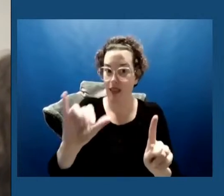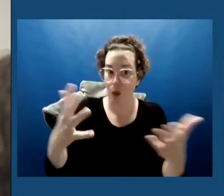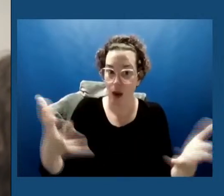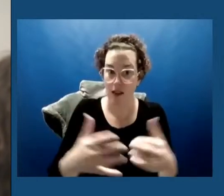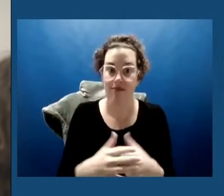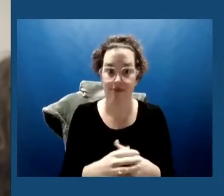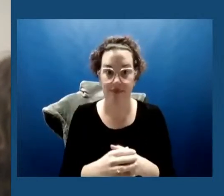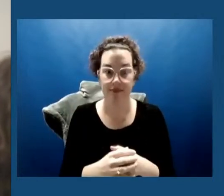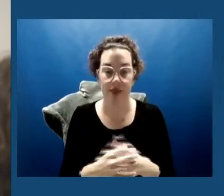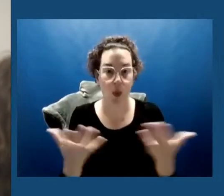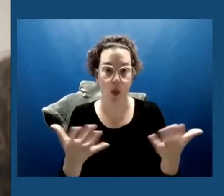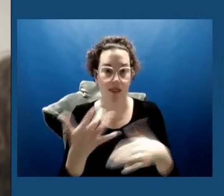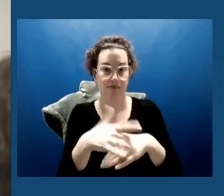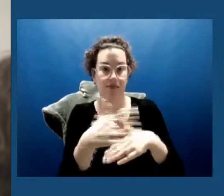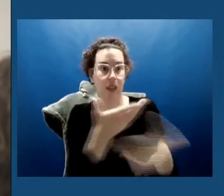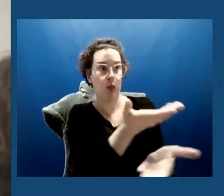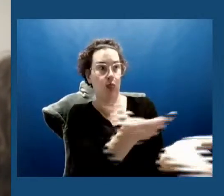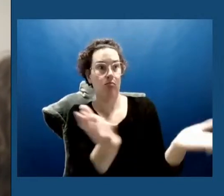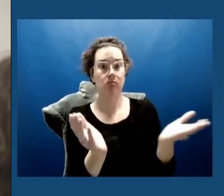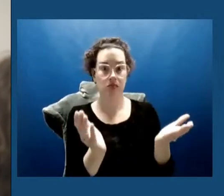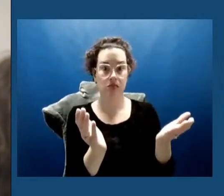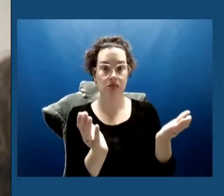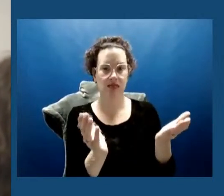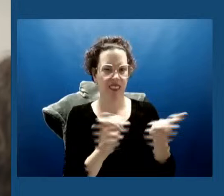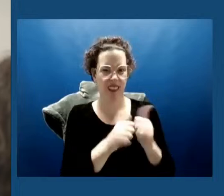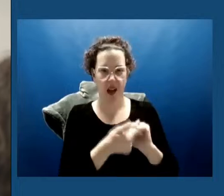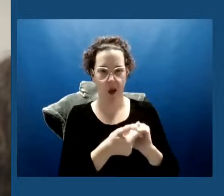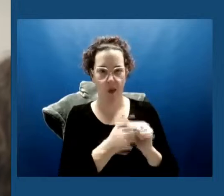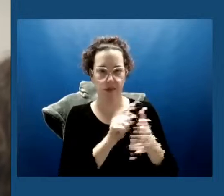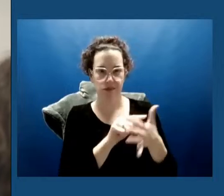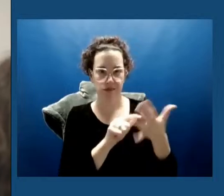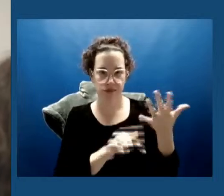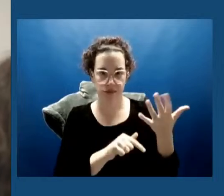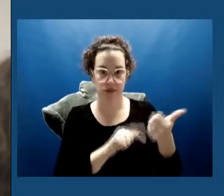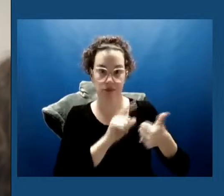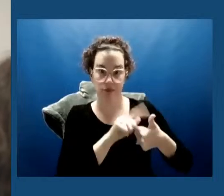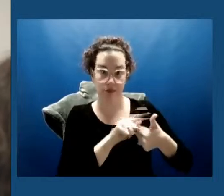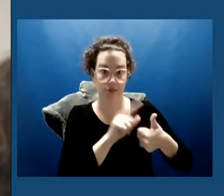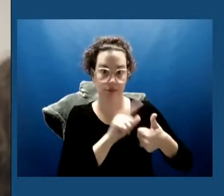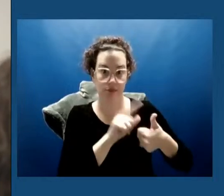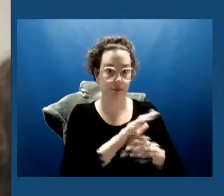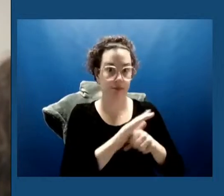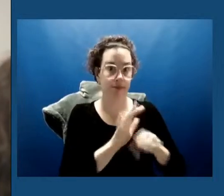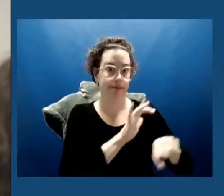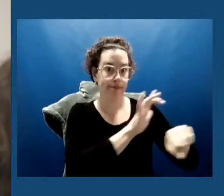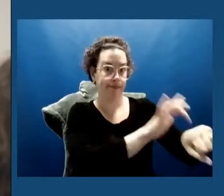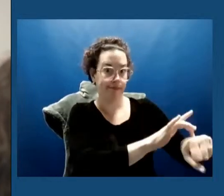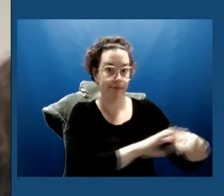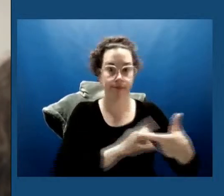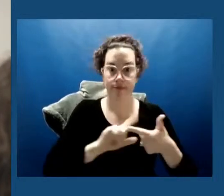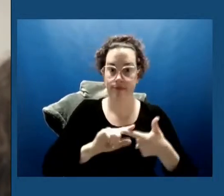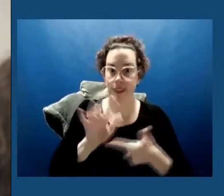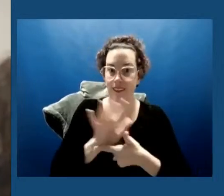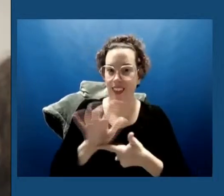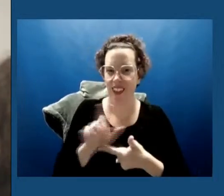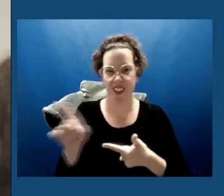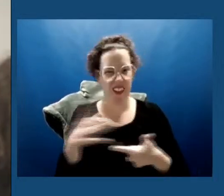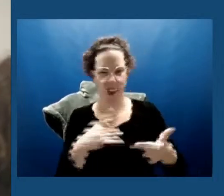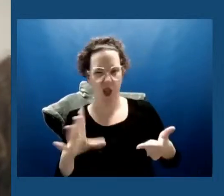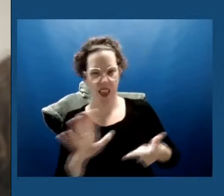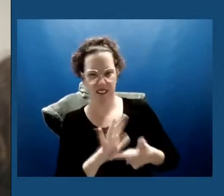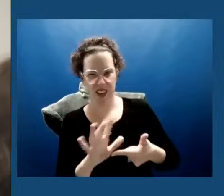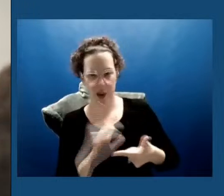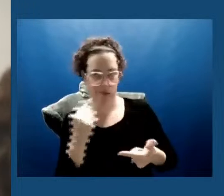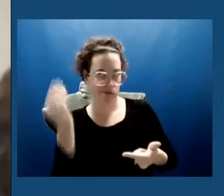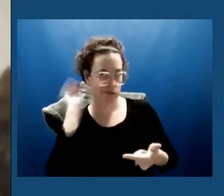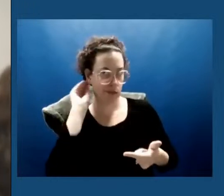is available to them, and that comes in many different forms. It might be that physical form, it might be a video, although Lucas doesn't like videos, so I'll remember that